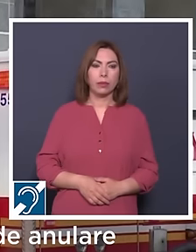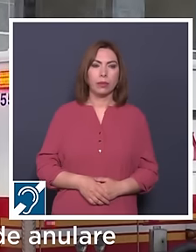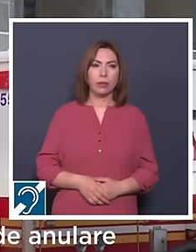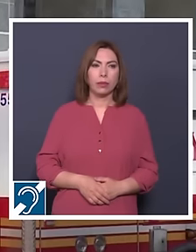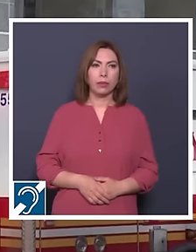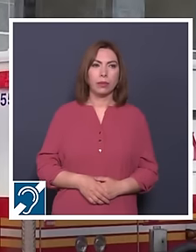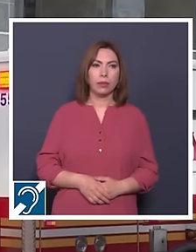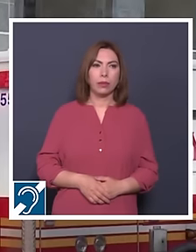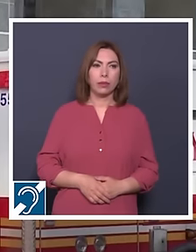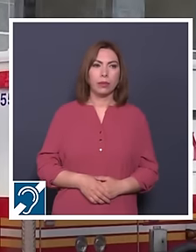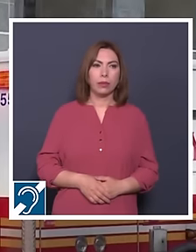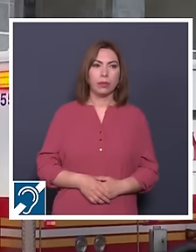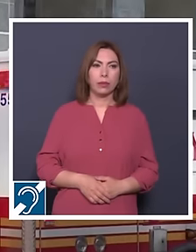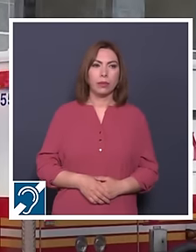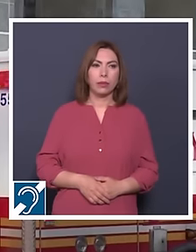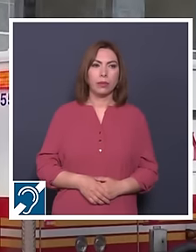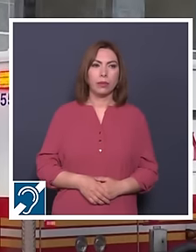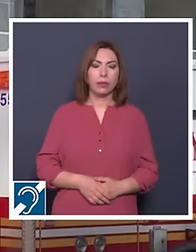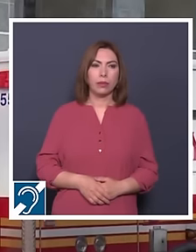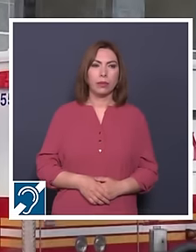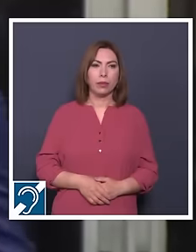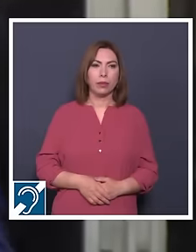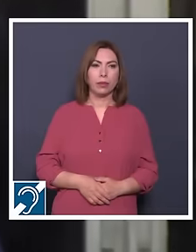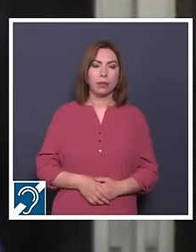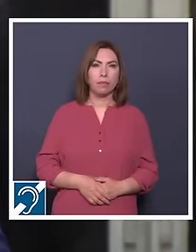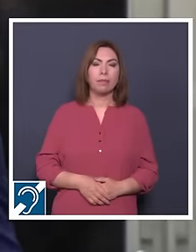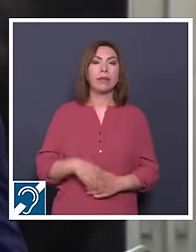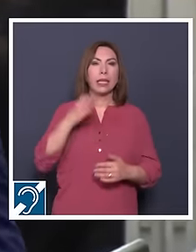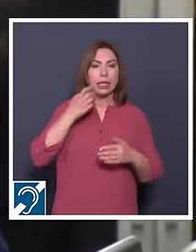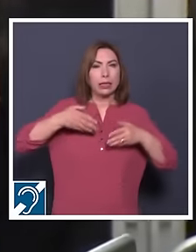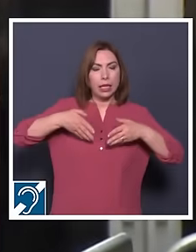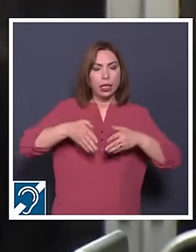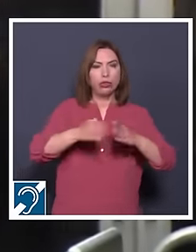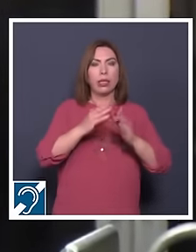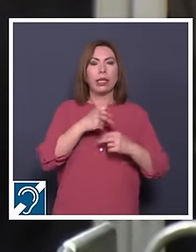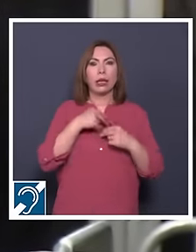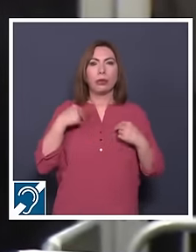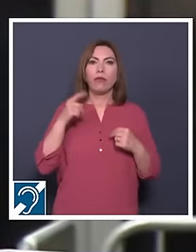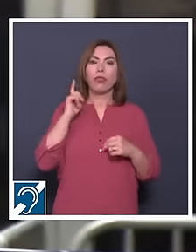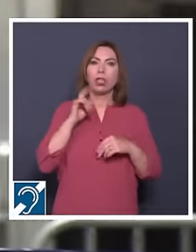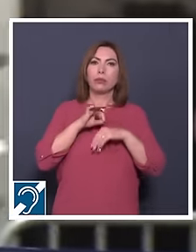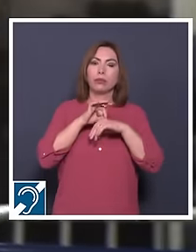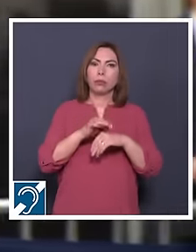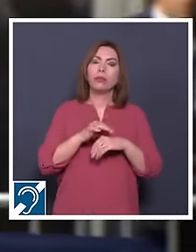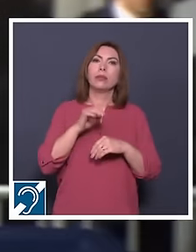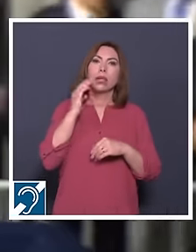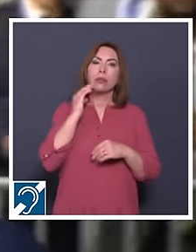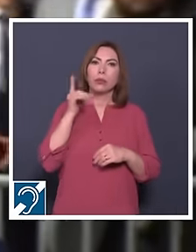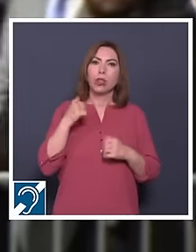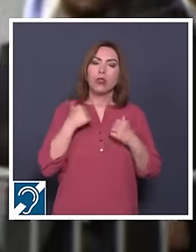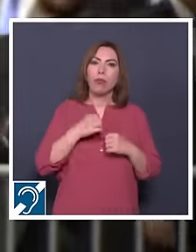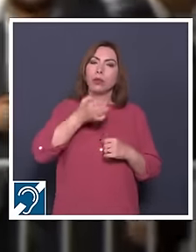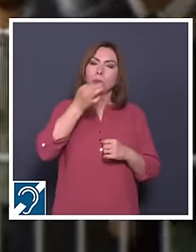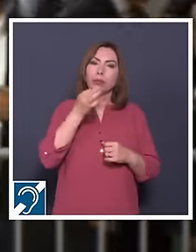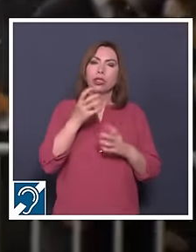try hard enough to object and prevent that testimony. La ieșirea din tribunal, fostul lider de la Washington nu a vrut să